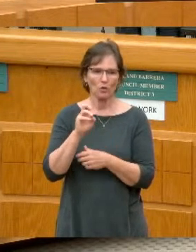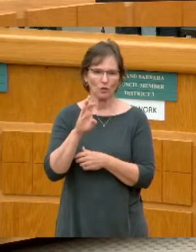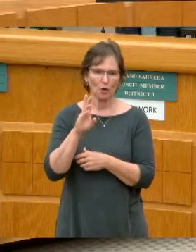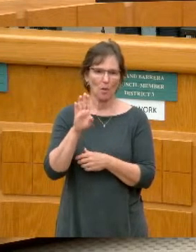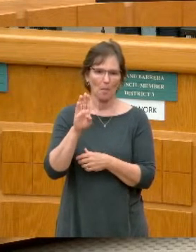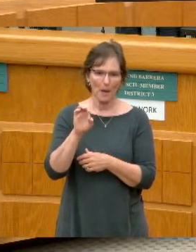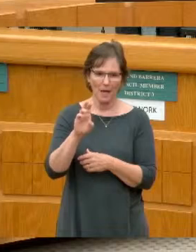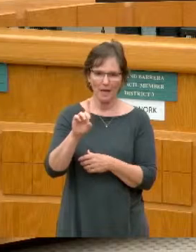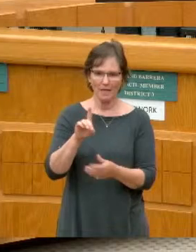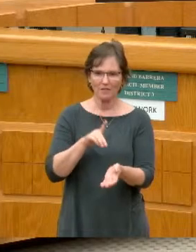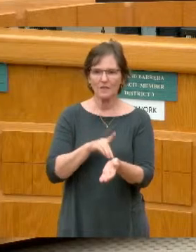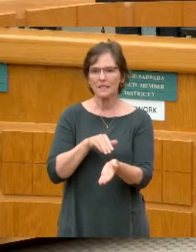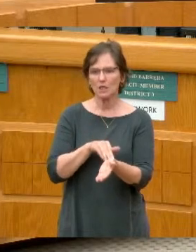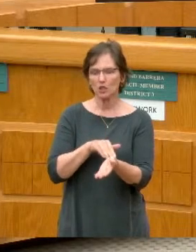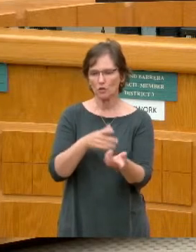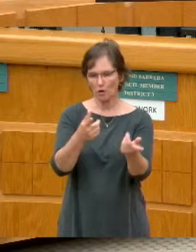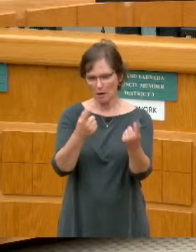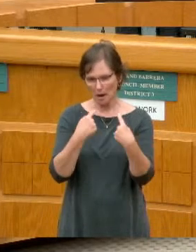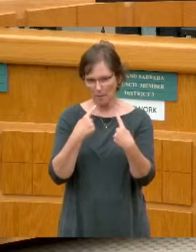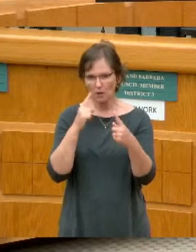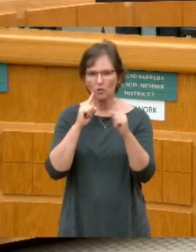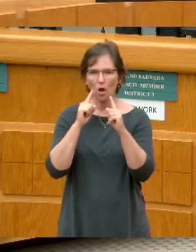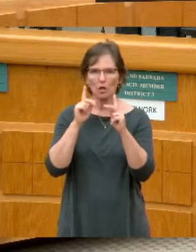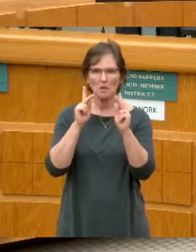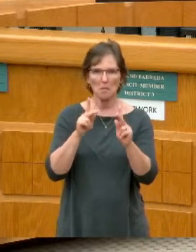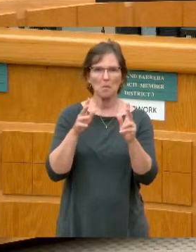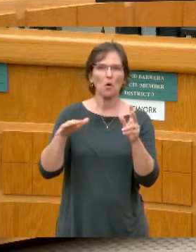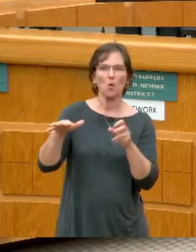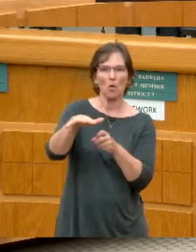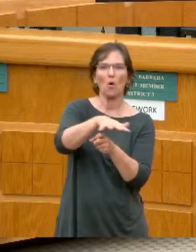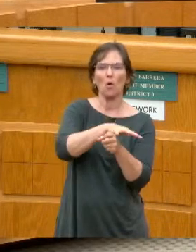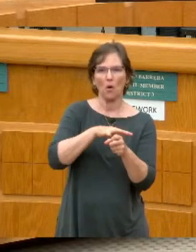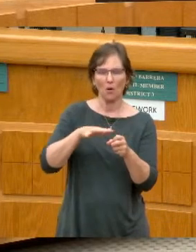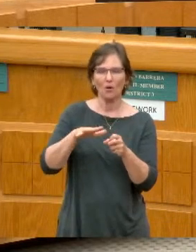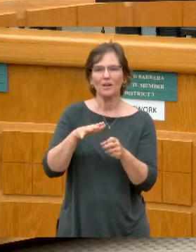handle the upcoming holidays. Thank you.